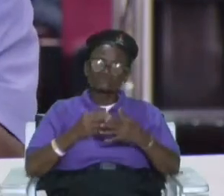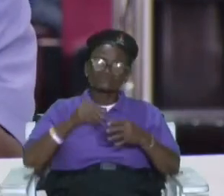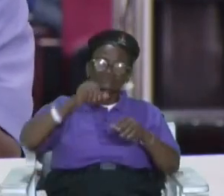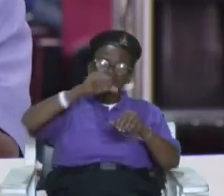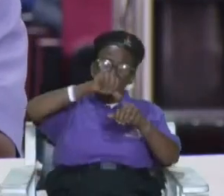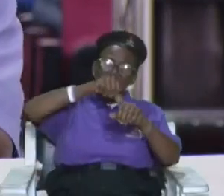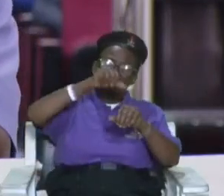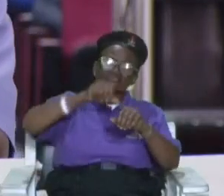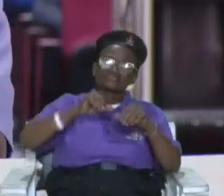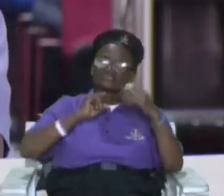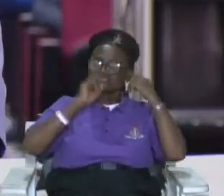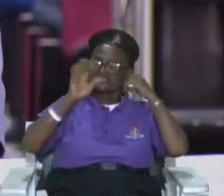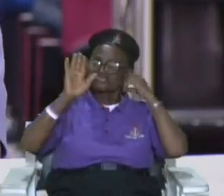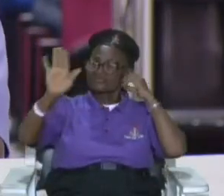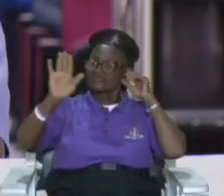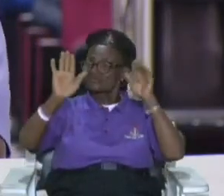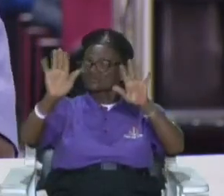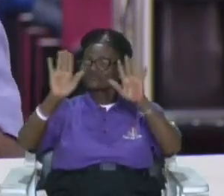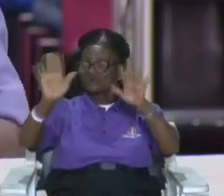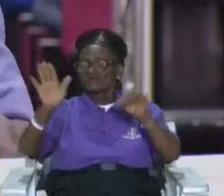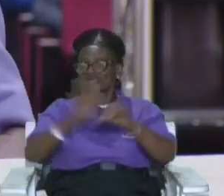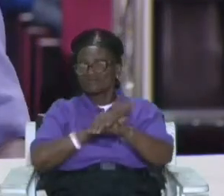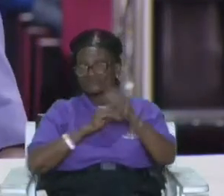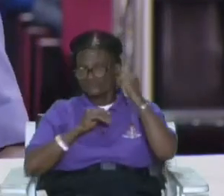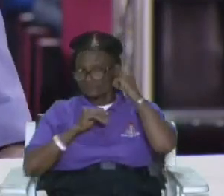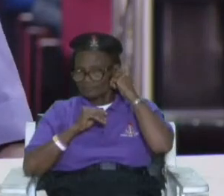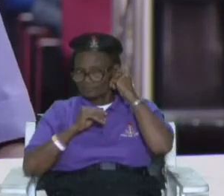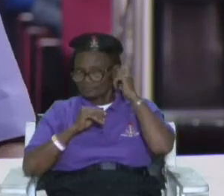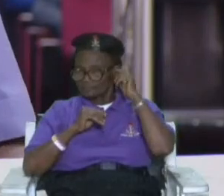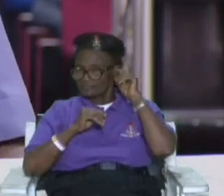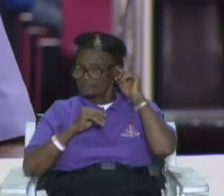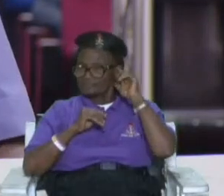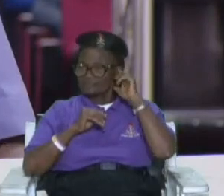Anointing is wonderful.